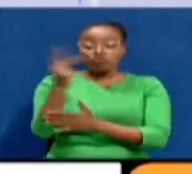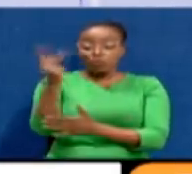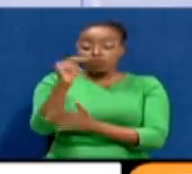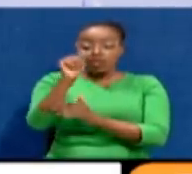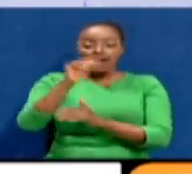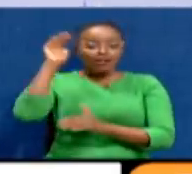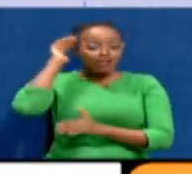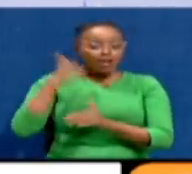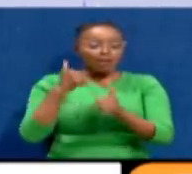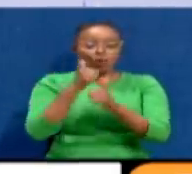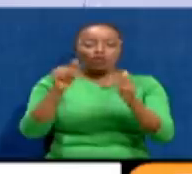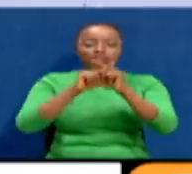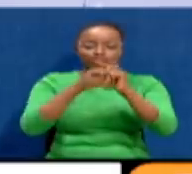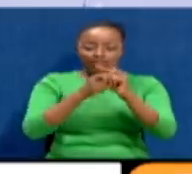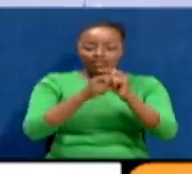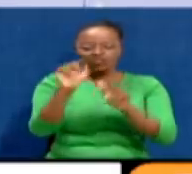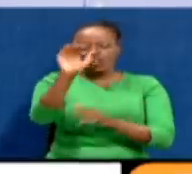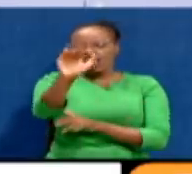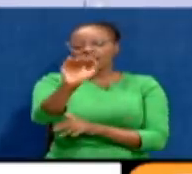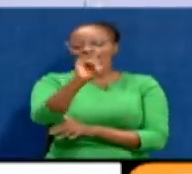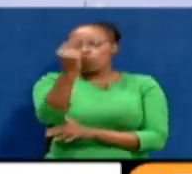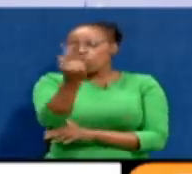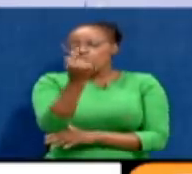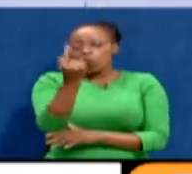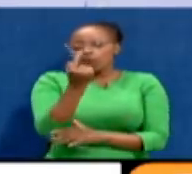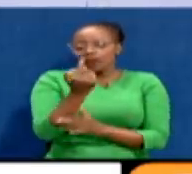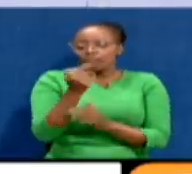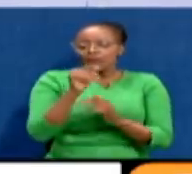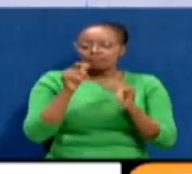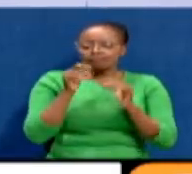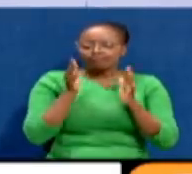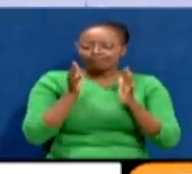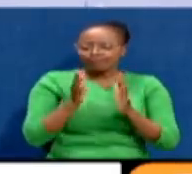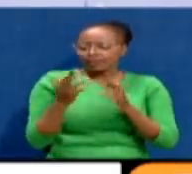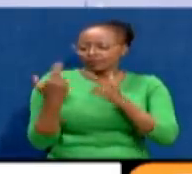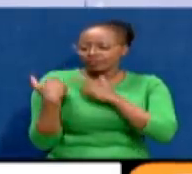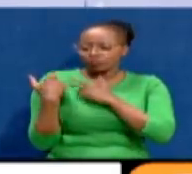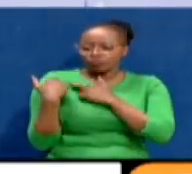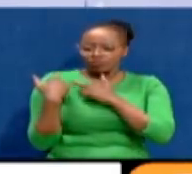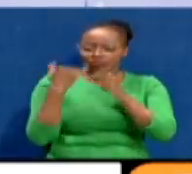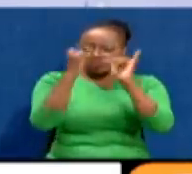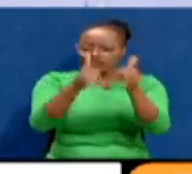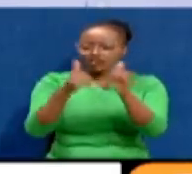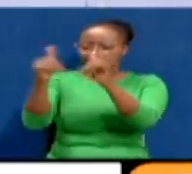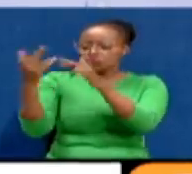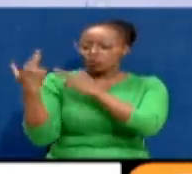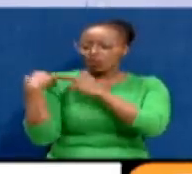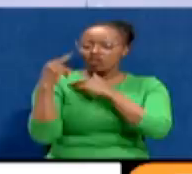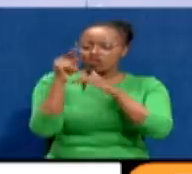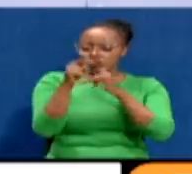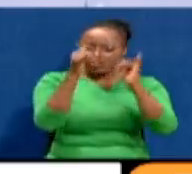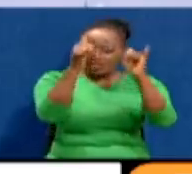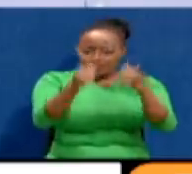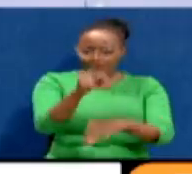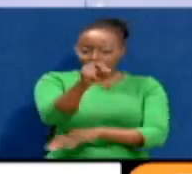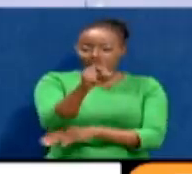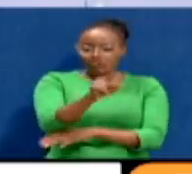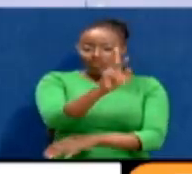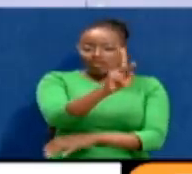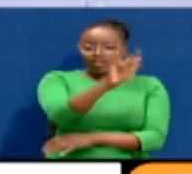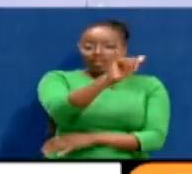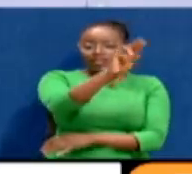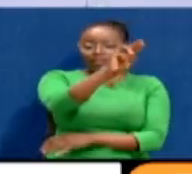clear. And I want to begin by posing a personal responsibility question to the both of you. At a personal level for you, Kimani